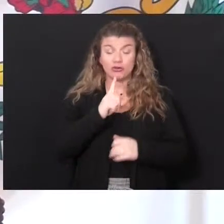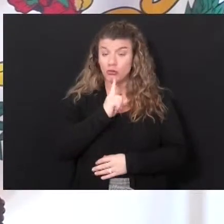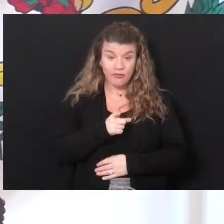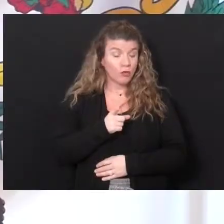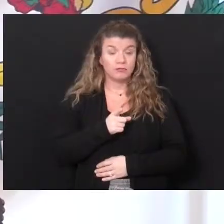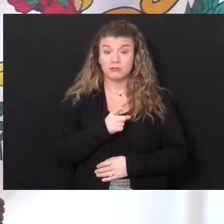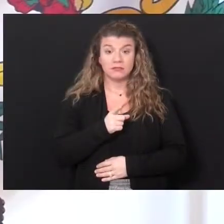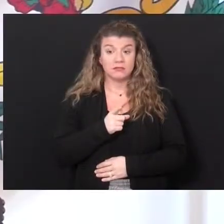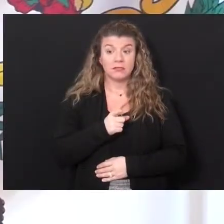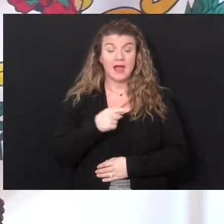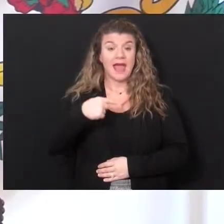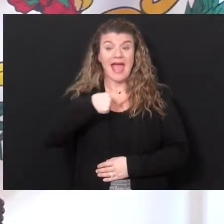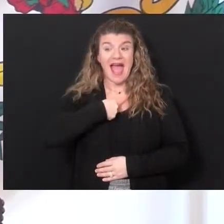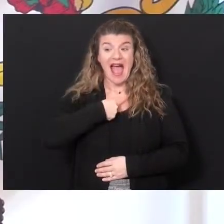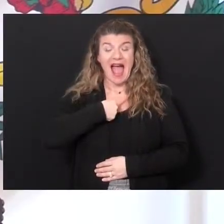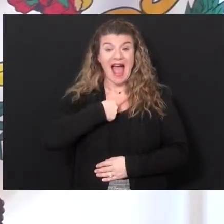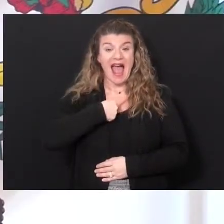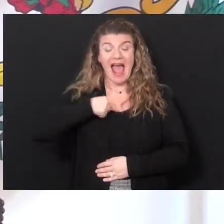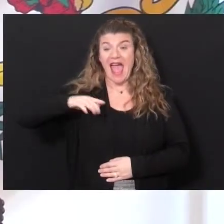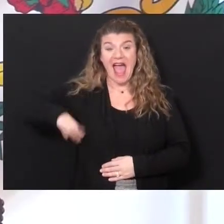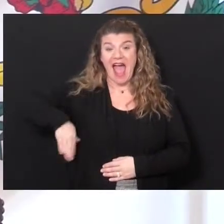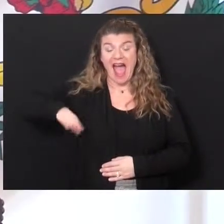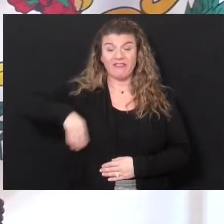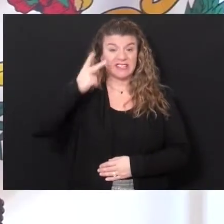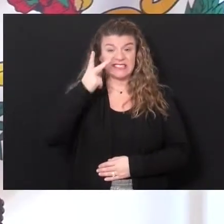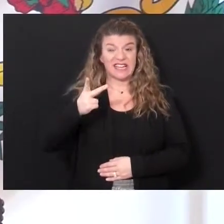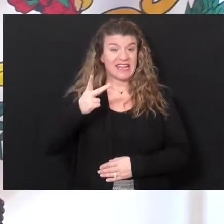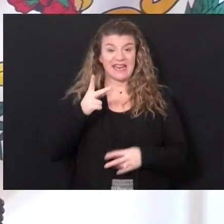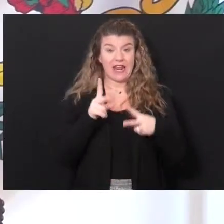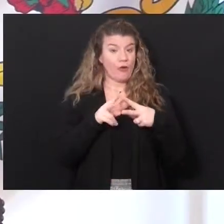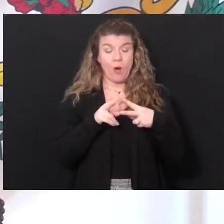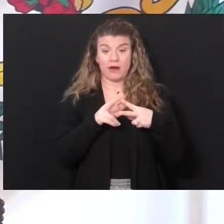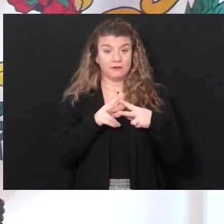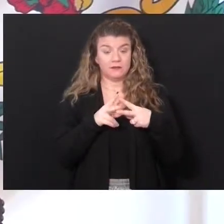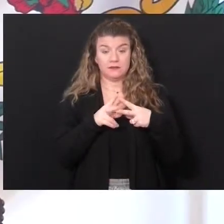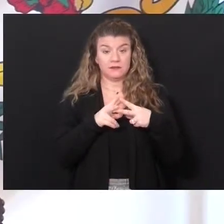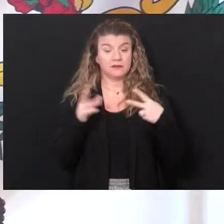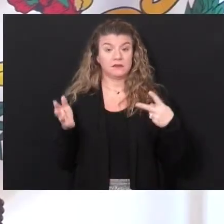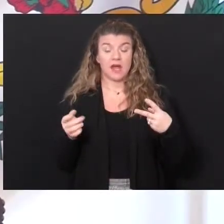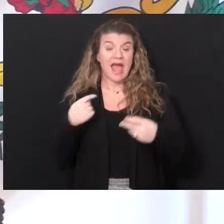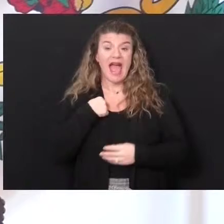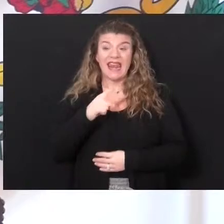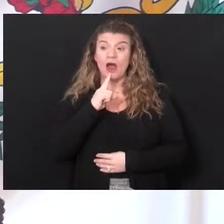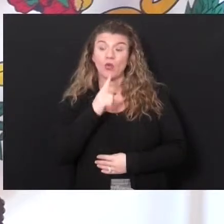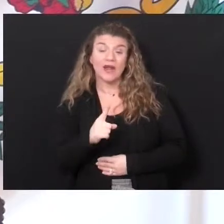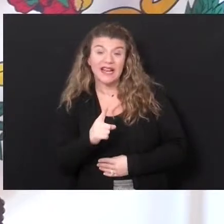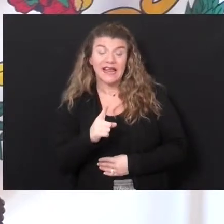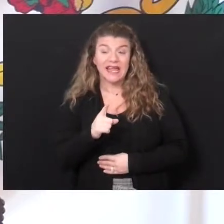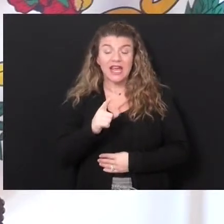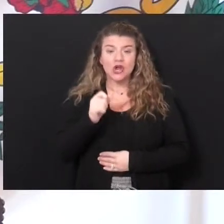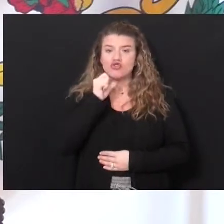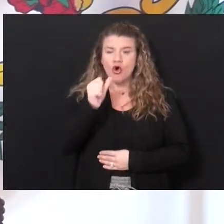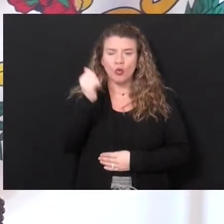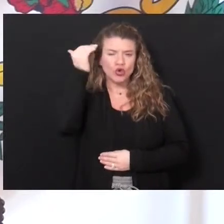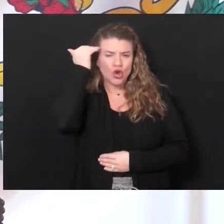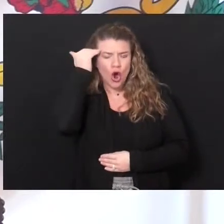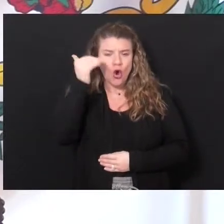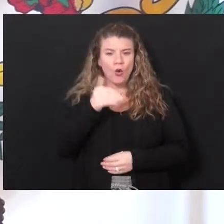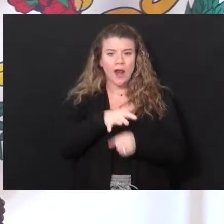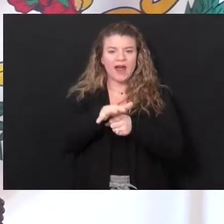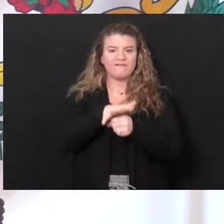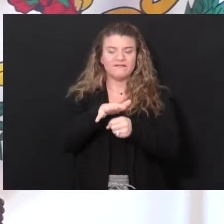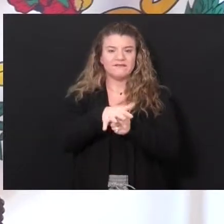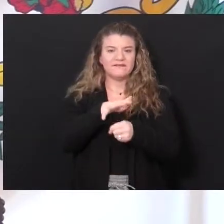truthful. I've not had the privilege to see either plan, and I really am not versed well enough to